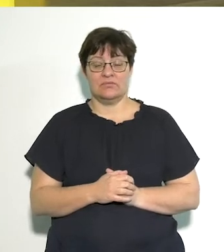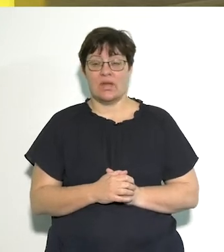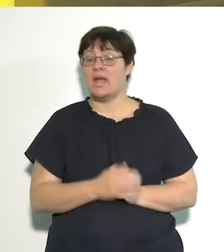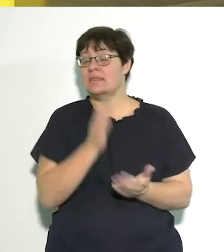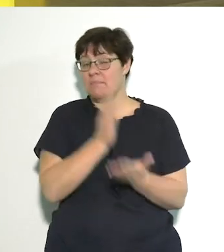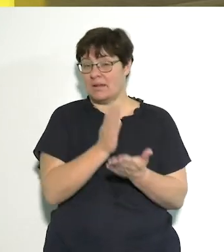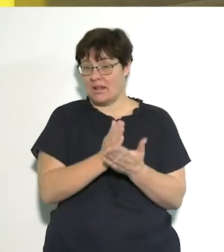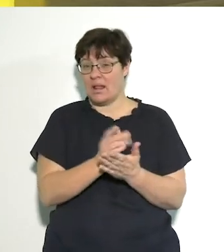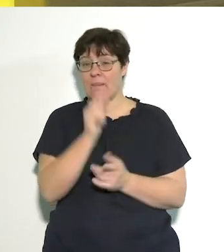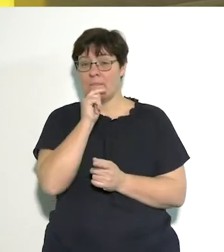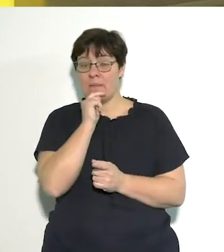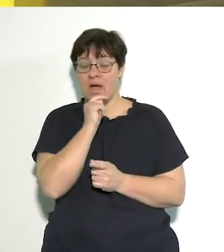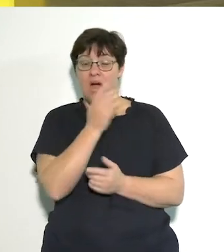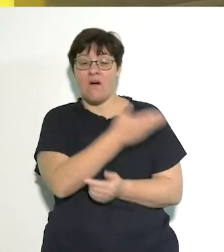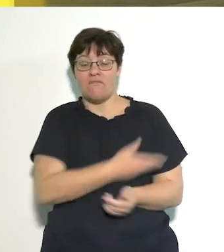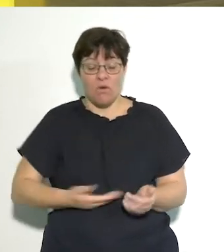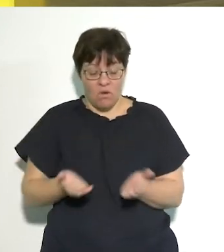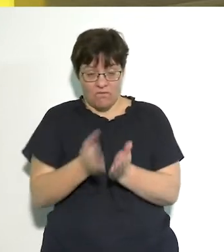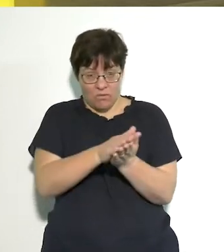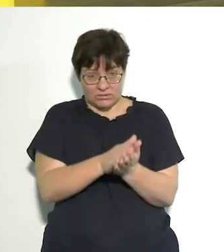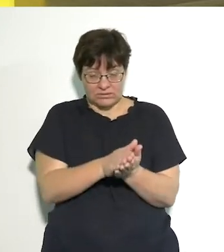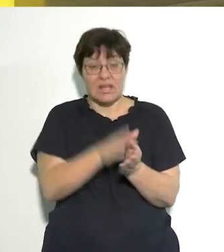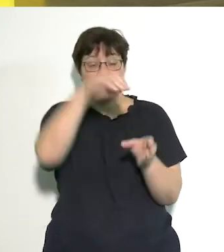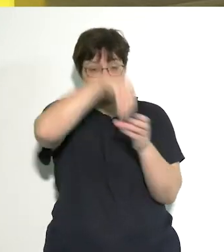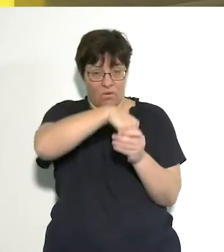down the middle. Make sure that the fold is part of